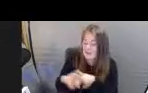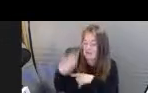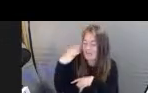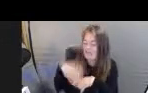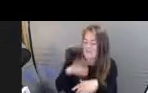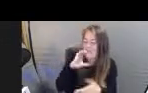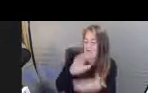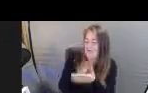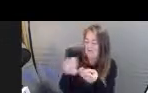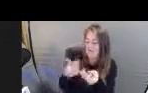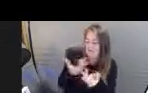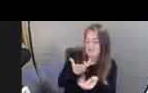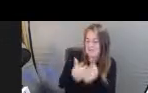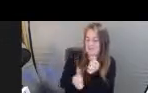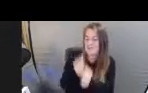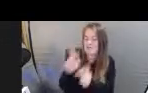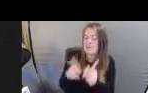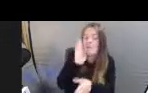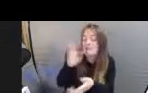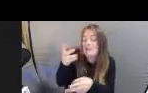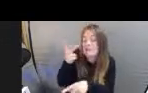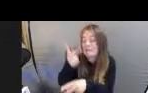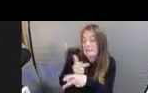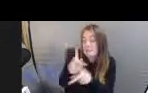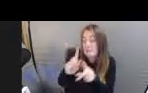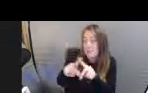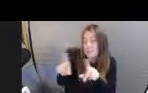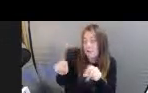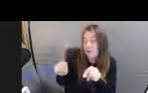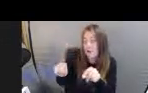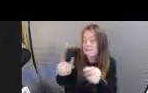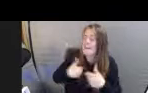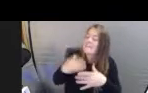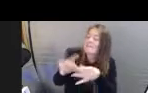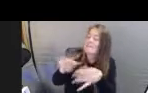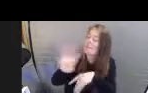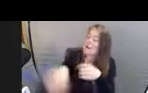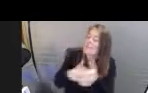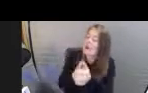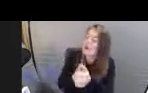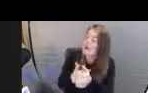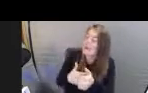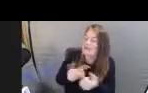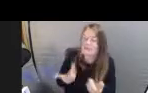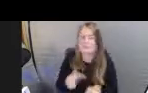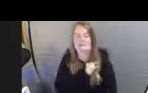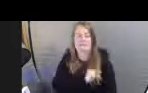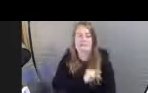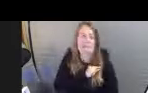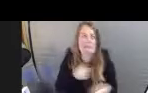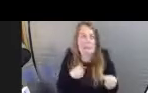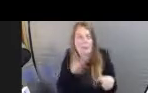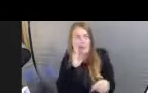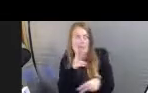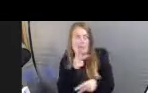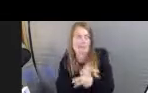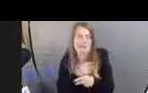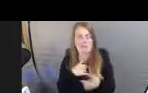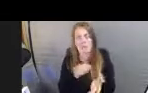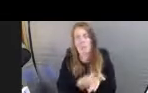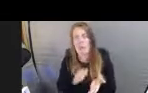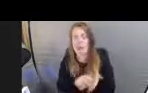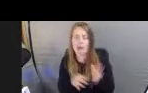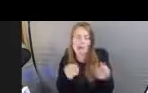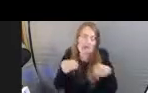are less likely to throw away her business cards because there's a story behind it. So they feel guilty about throwing away her cards when there's Braille on it, but it